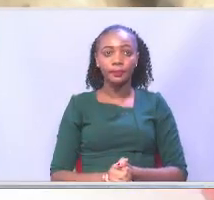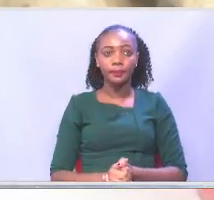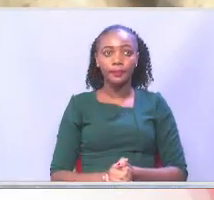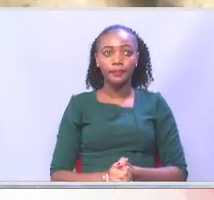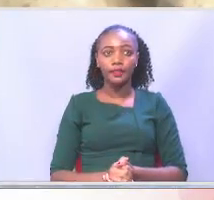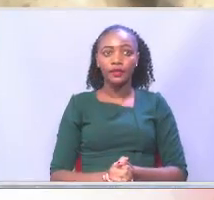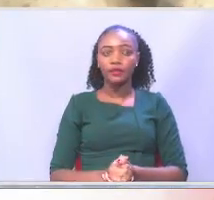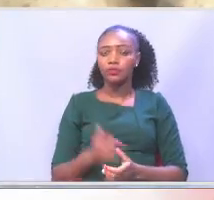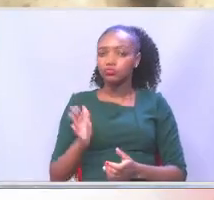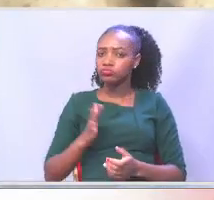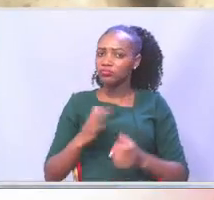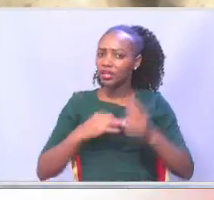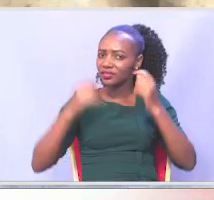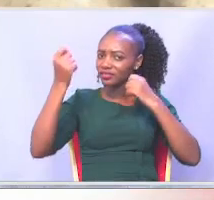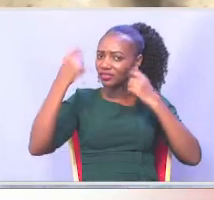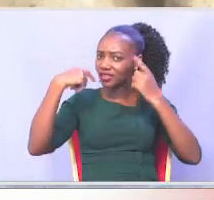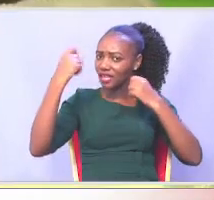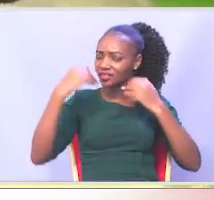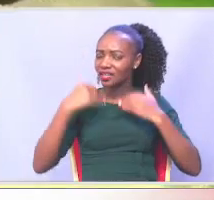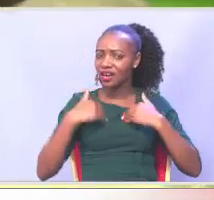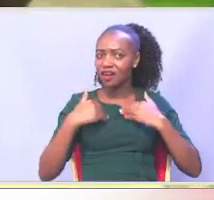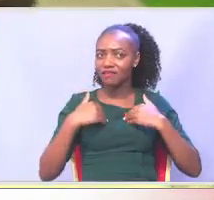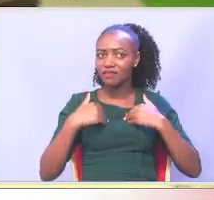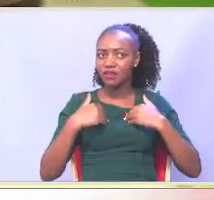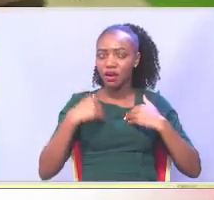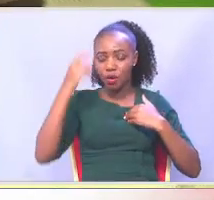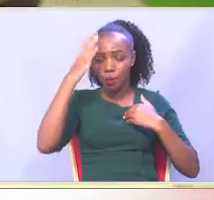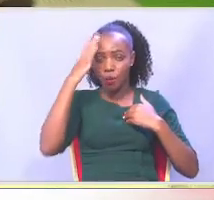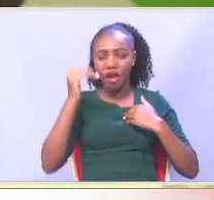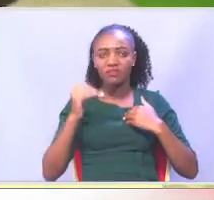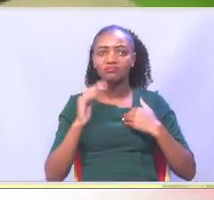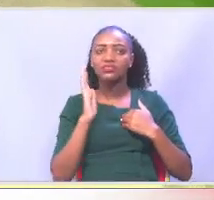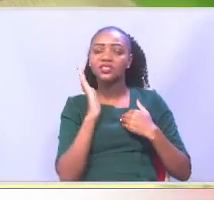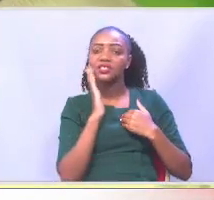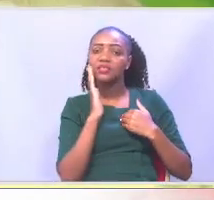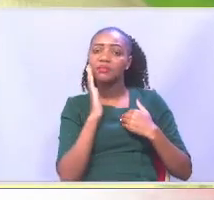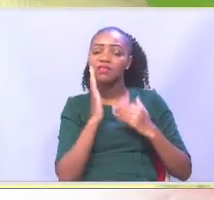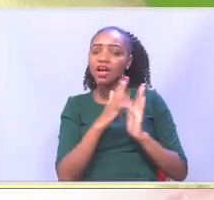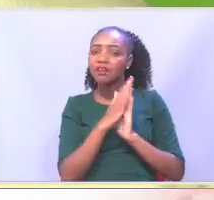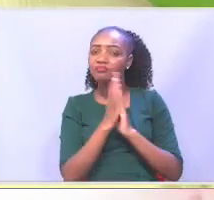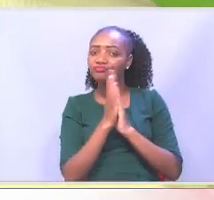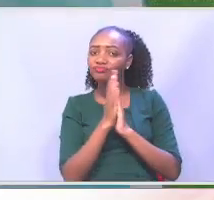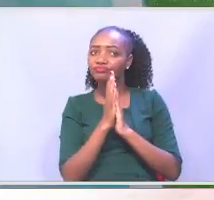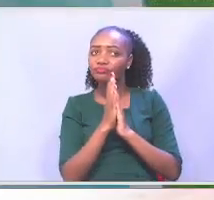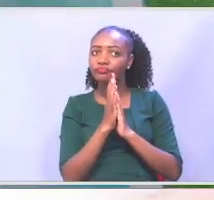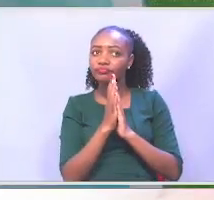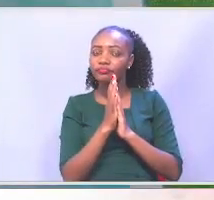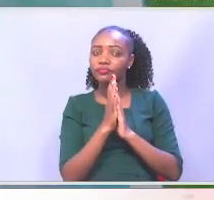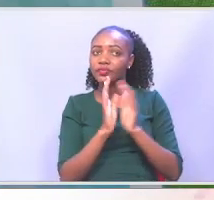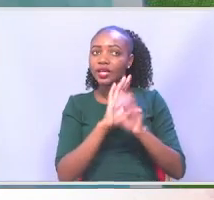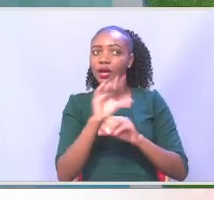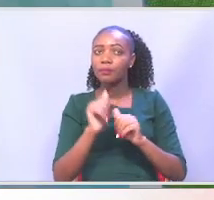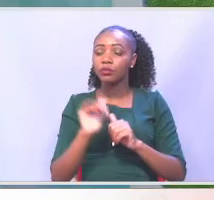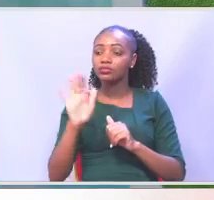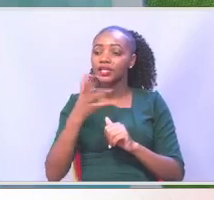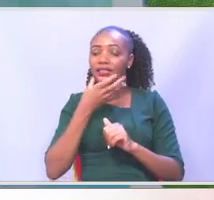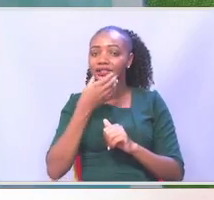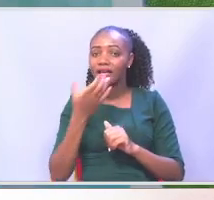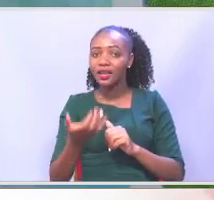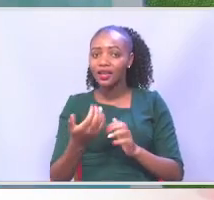Tears of sorrow flow freely as the mother of four narrates the events leading to the disappearance of her son.